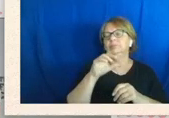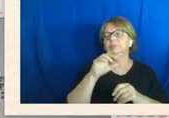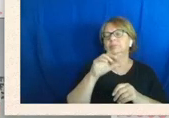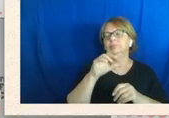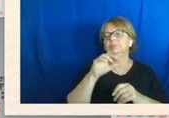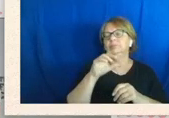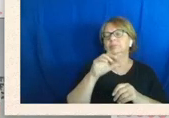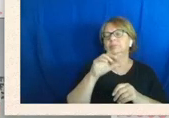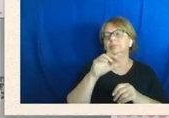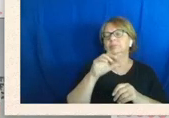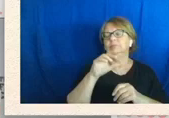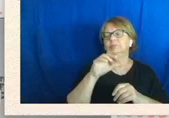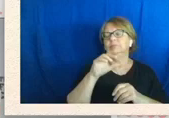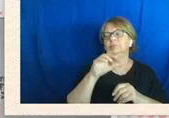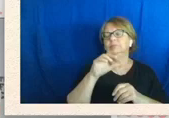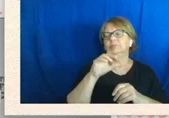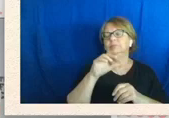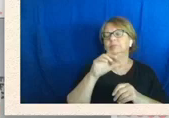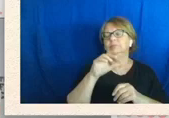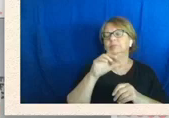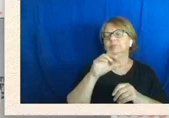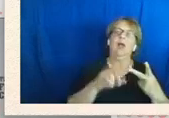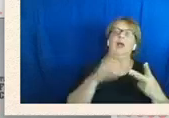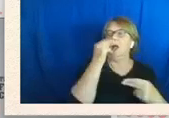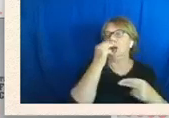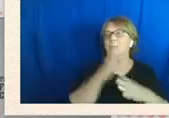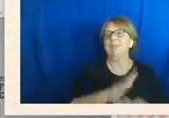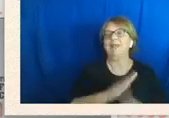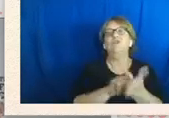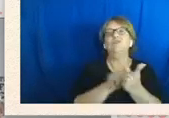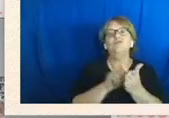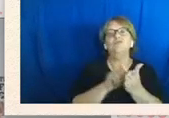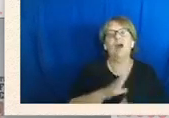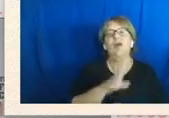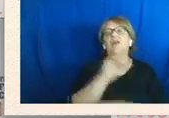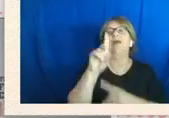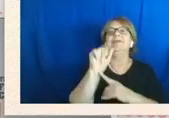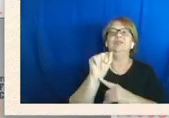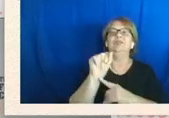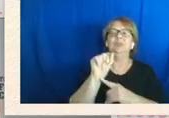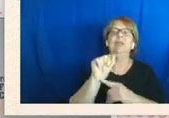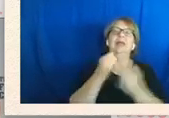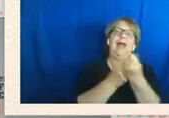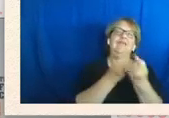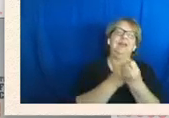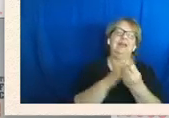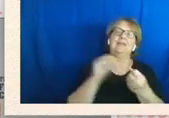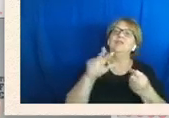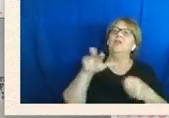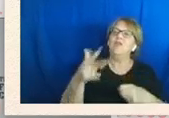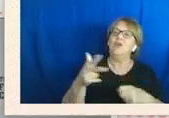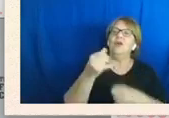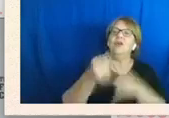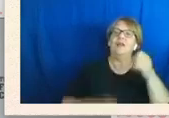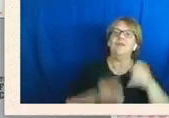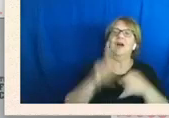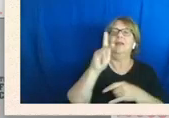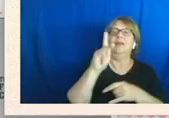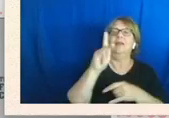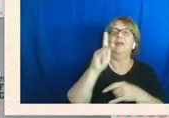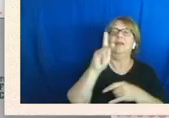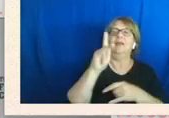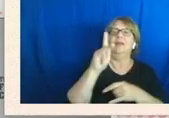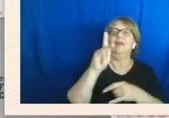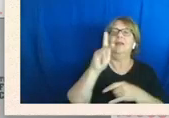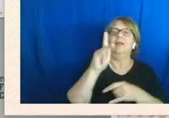have Maysoon Zaid, a comedian, writer, and disability advocate, as our third and final keynote speaker. Yes.